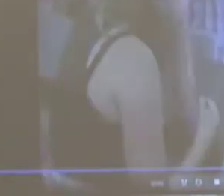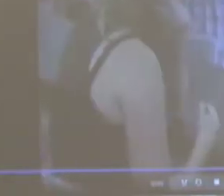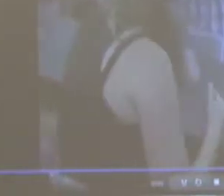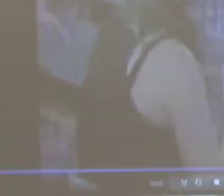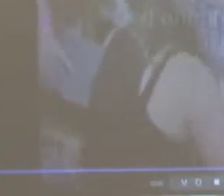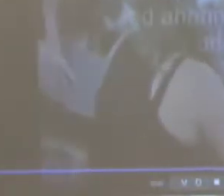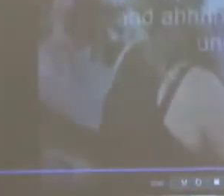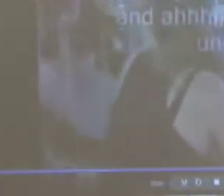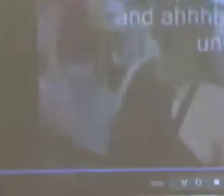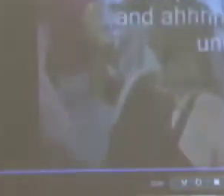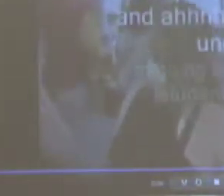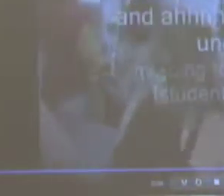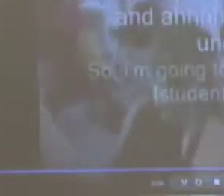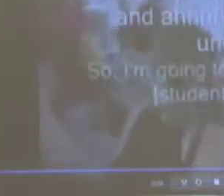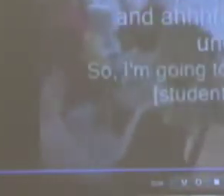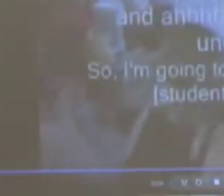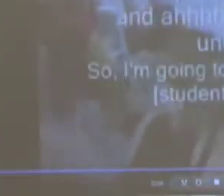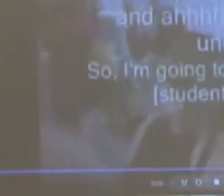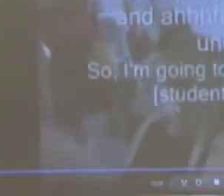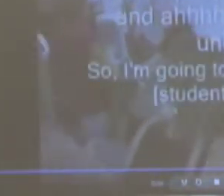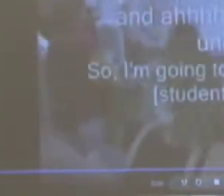Okay.